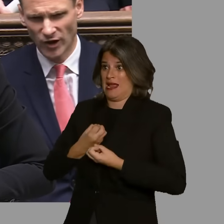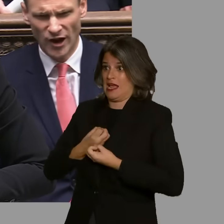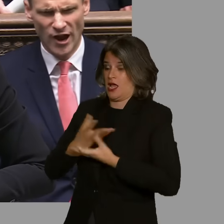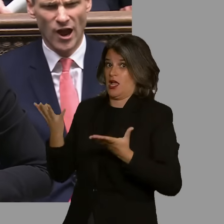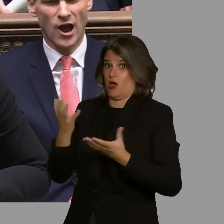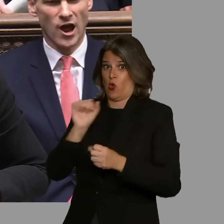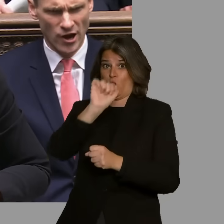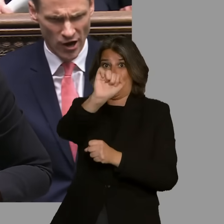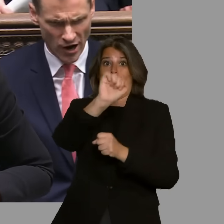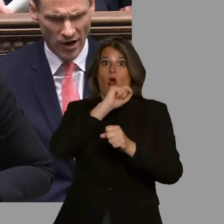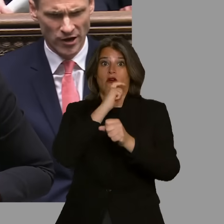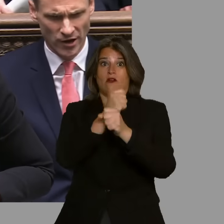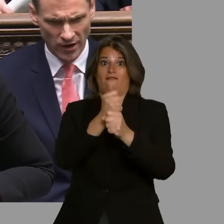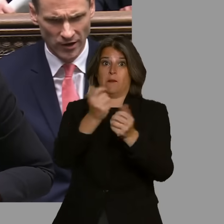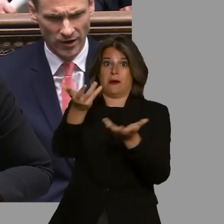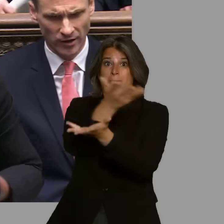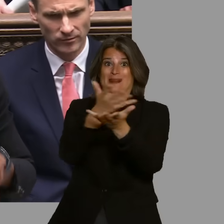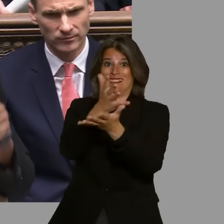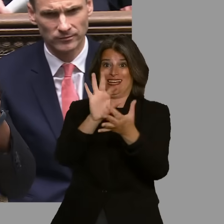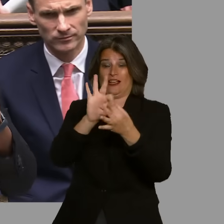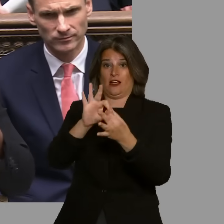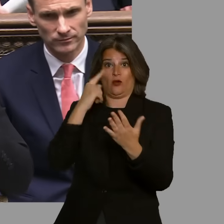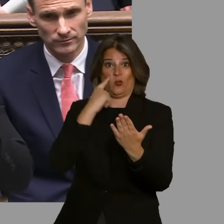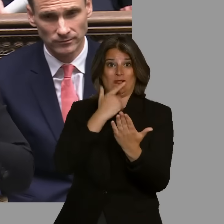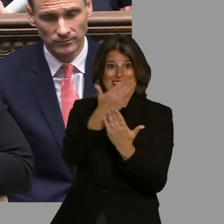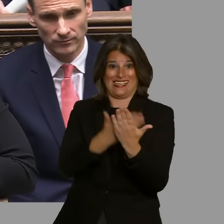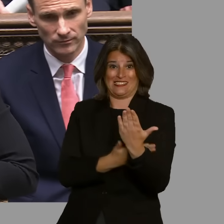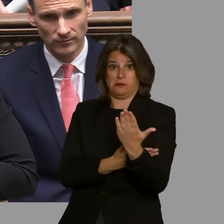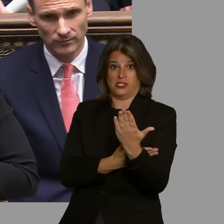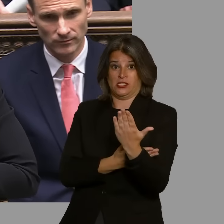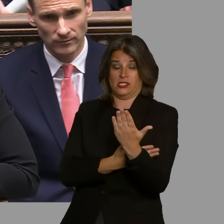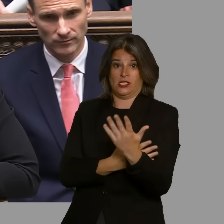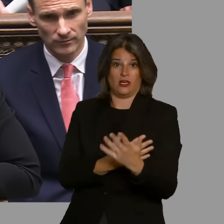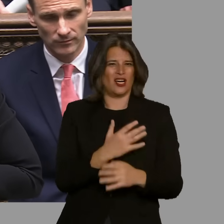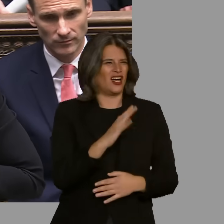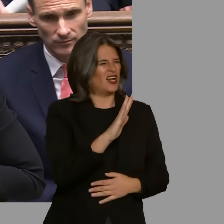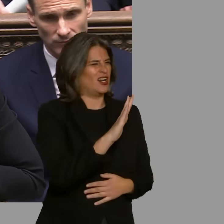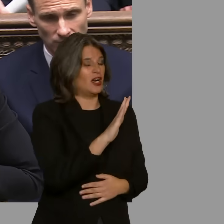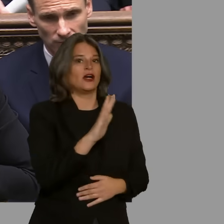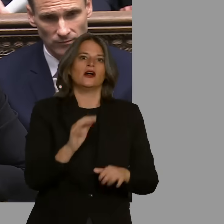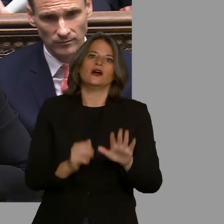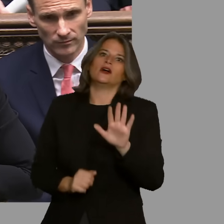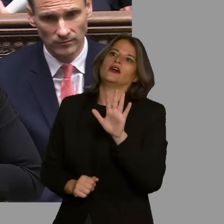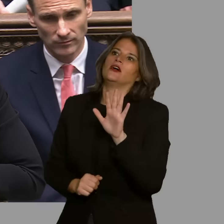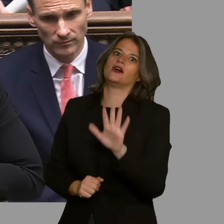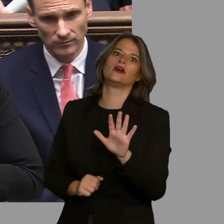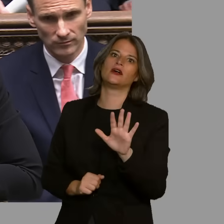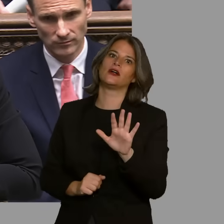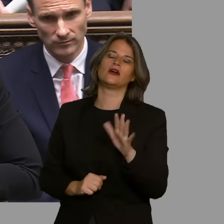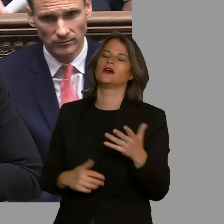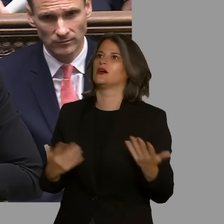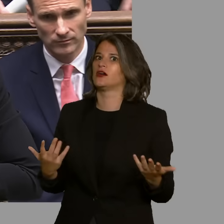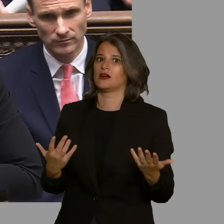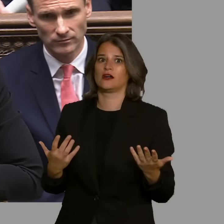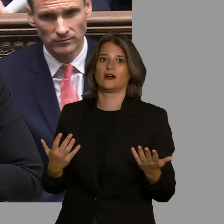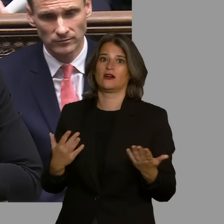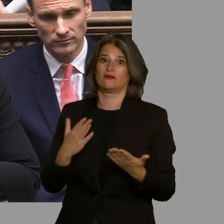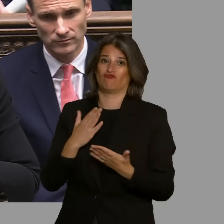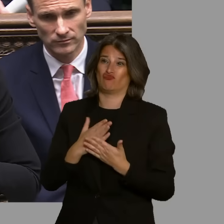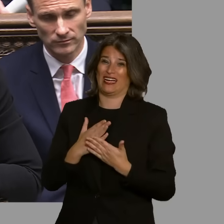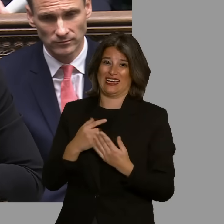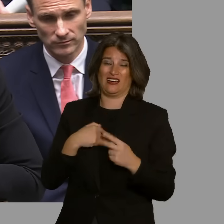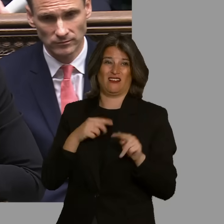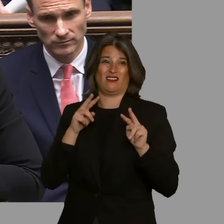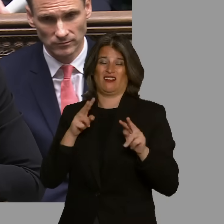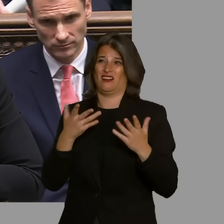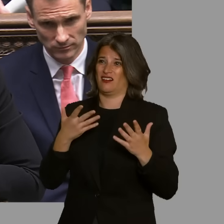deserves better than the evasive answers that we have had from the Prime Minister. Even the former Cabinet Secretary, Lord Butler,